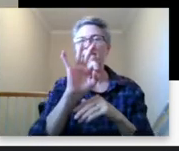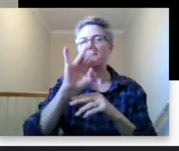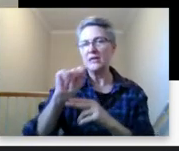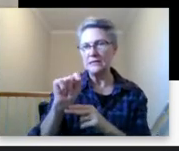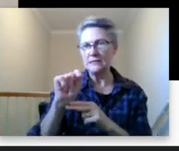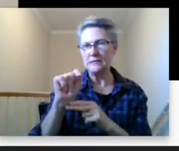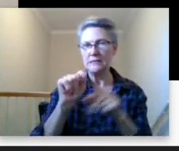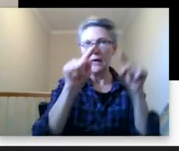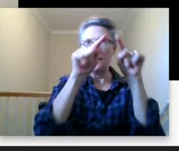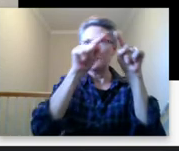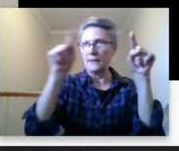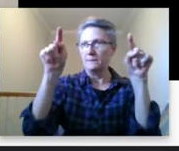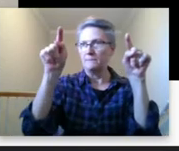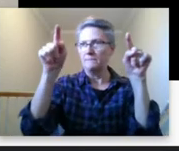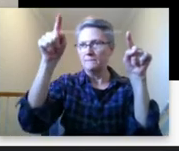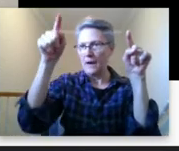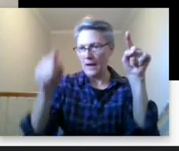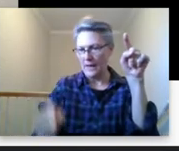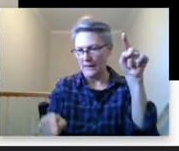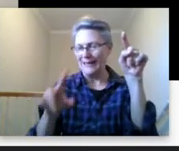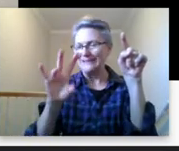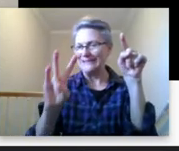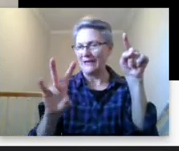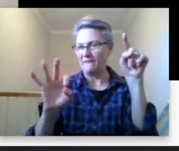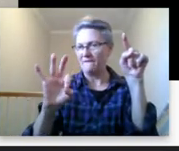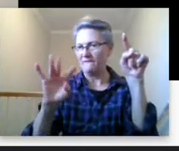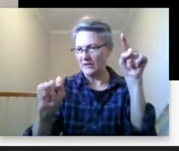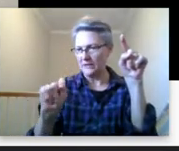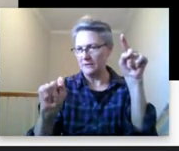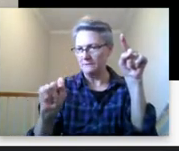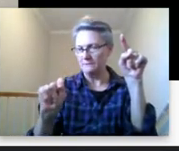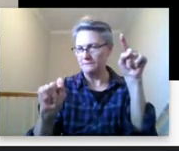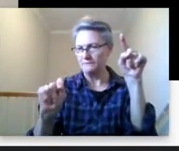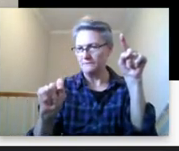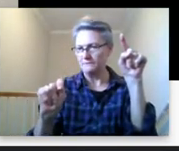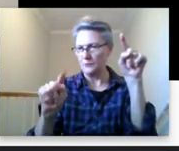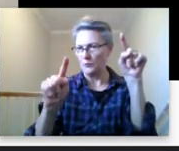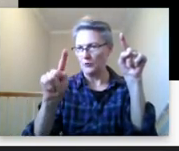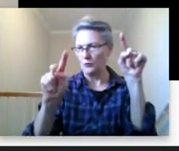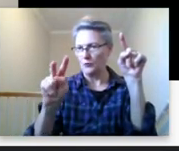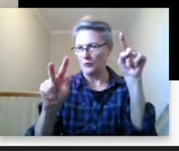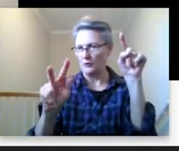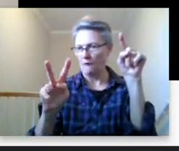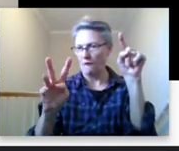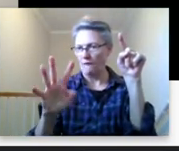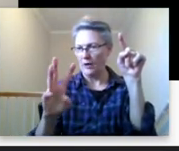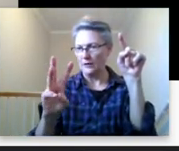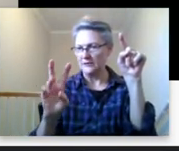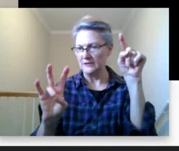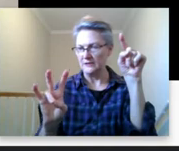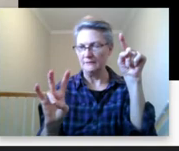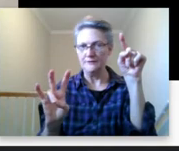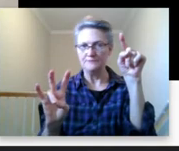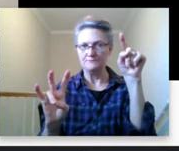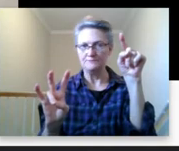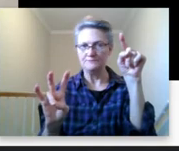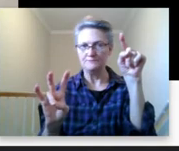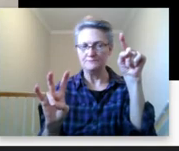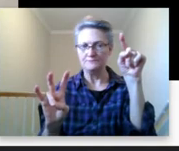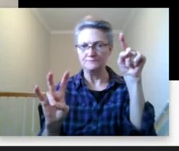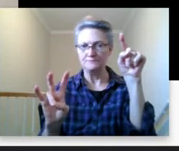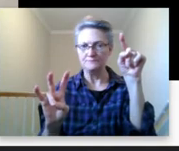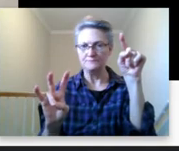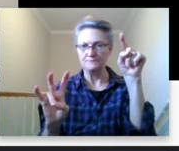is 5 feet by 7 feet. 1, 2, 3, 4, 5, 6,